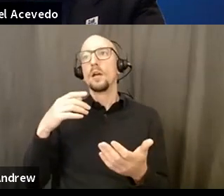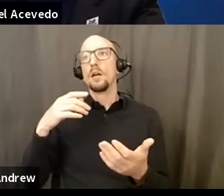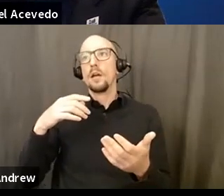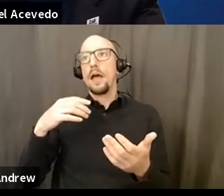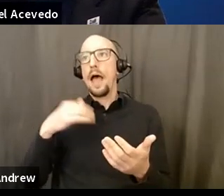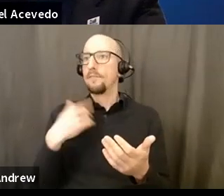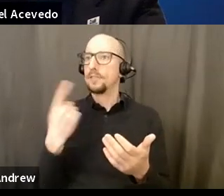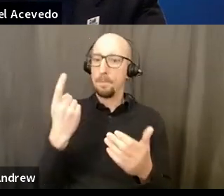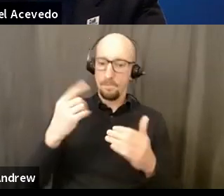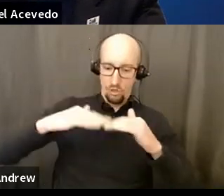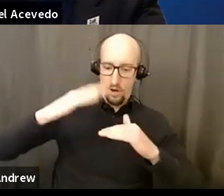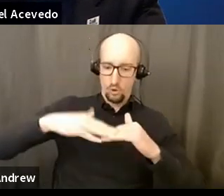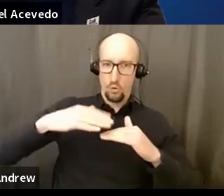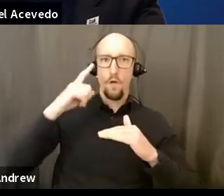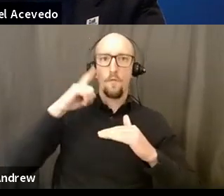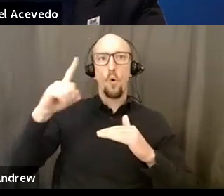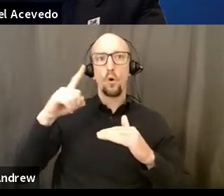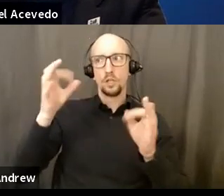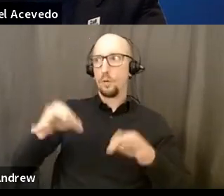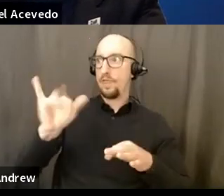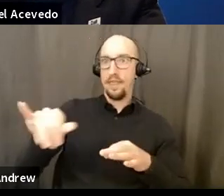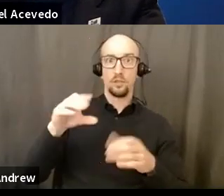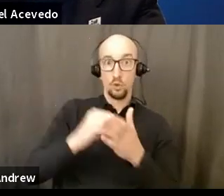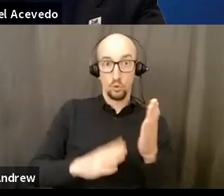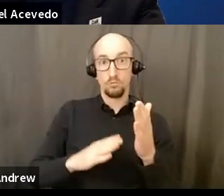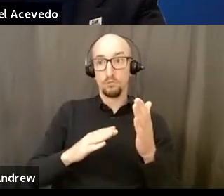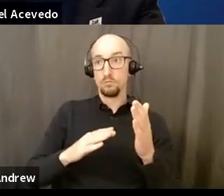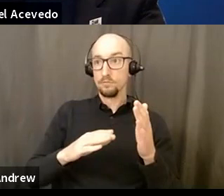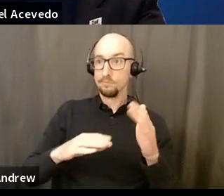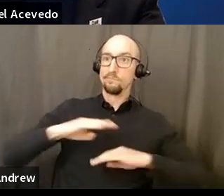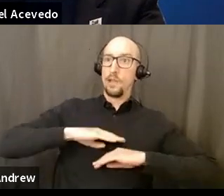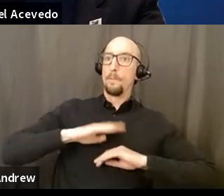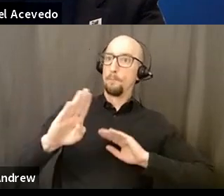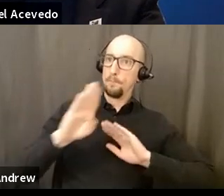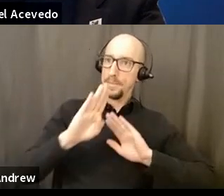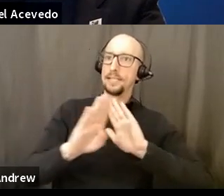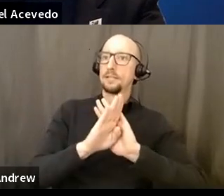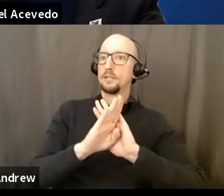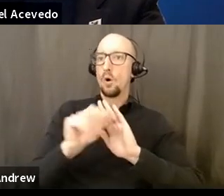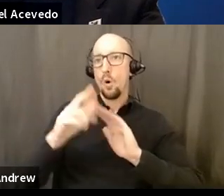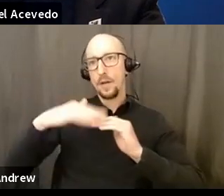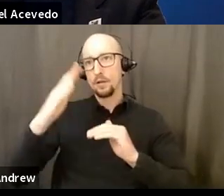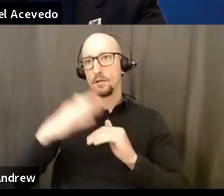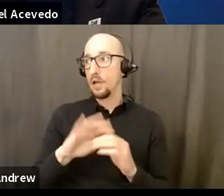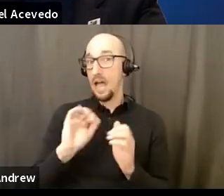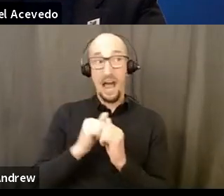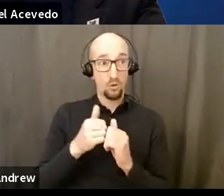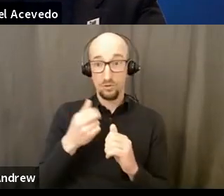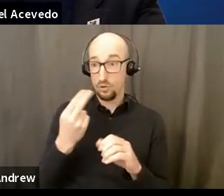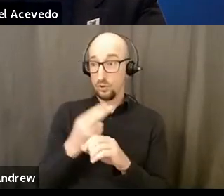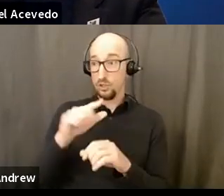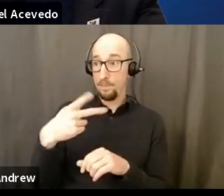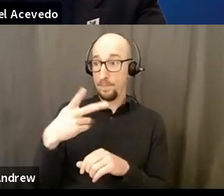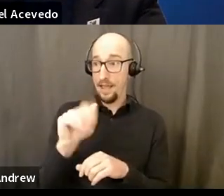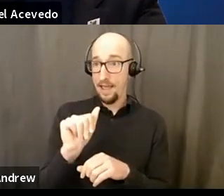better. I don't know how you're going to get there with the GPA and still not